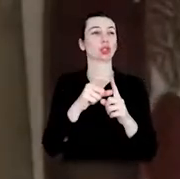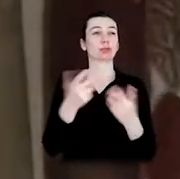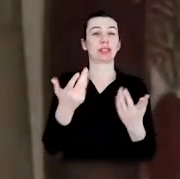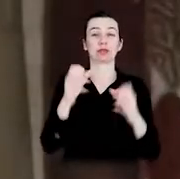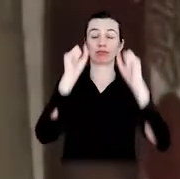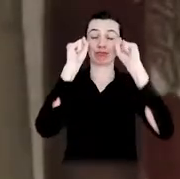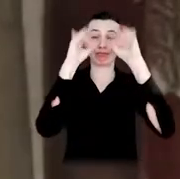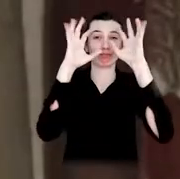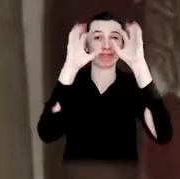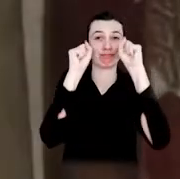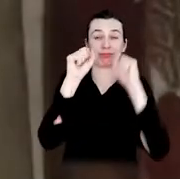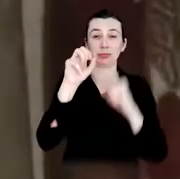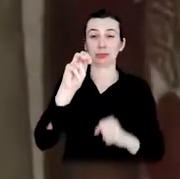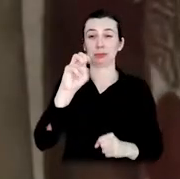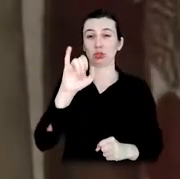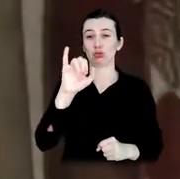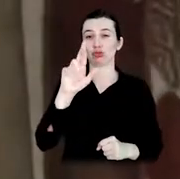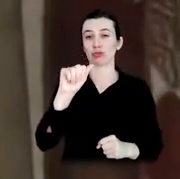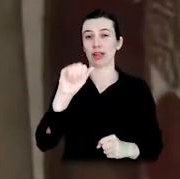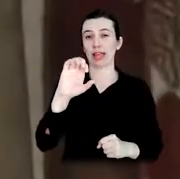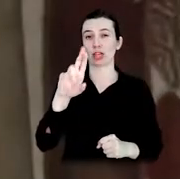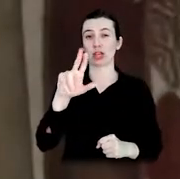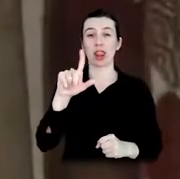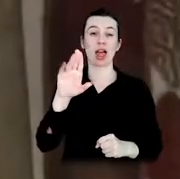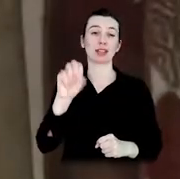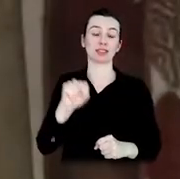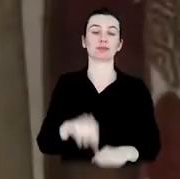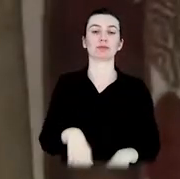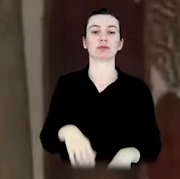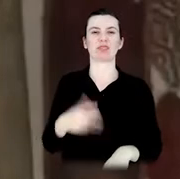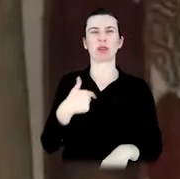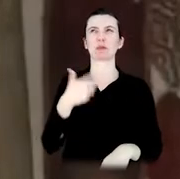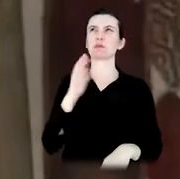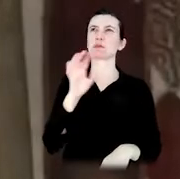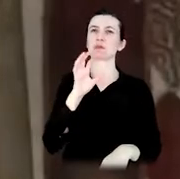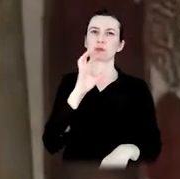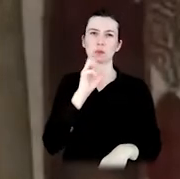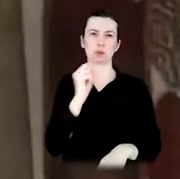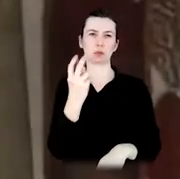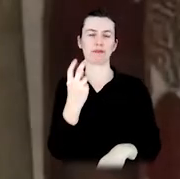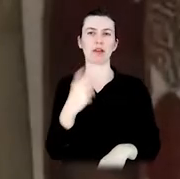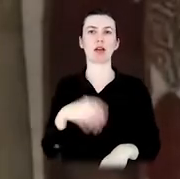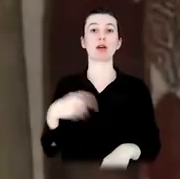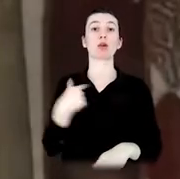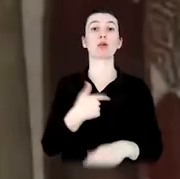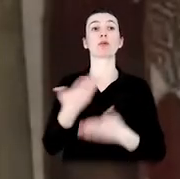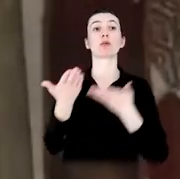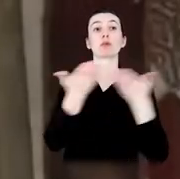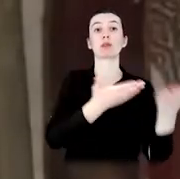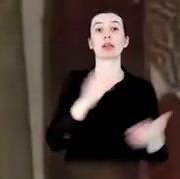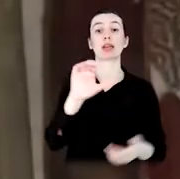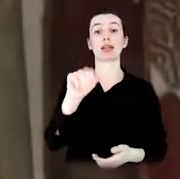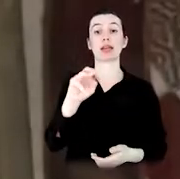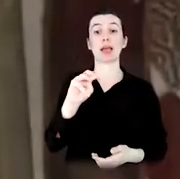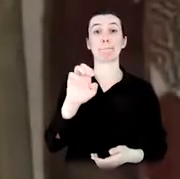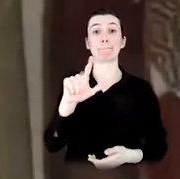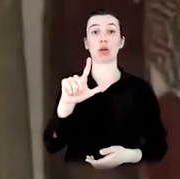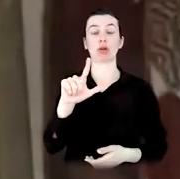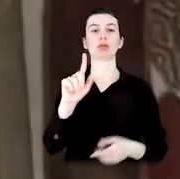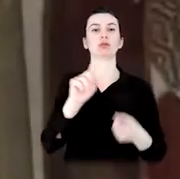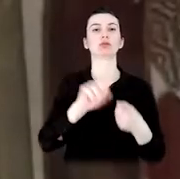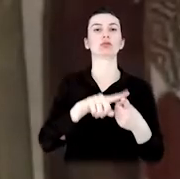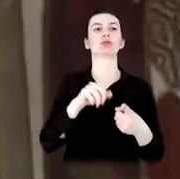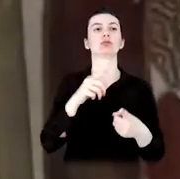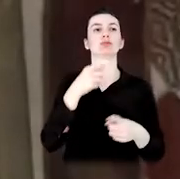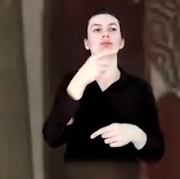could be called like miraculous in a way, was I was about 12. We took our camel into a